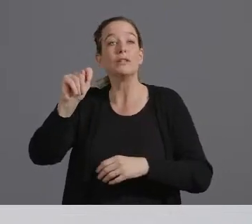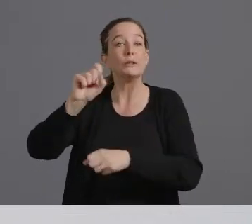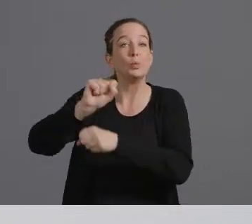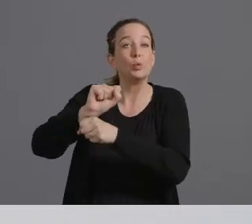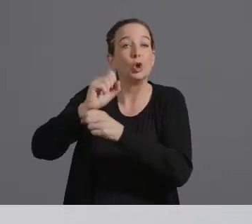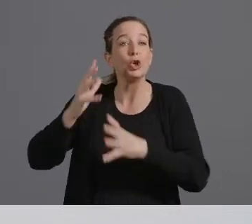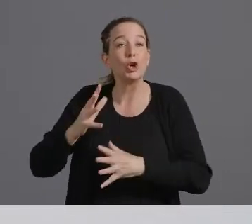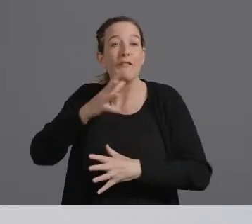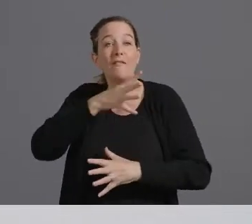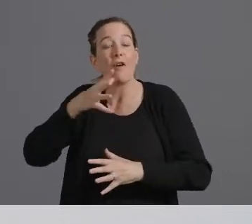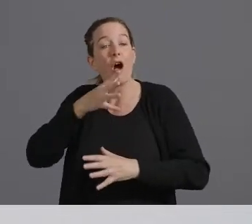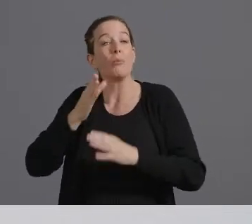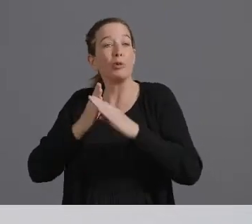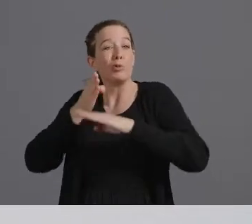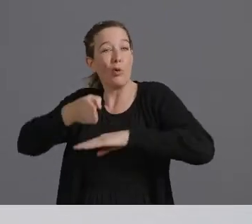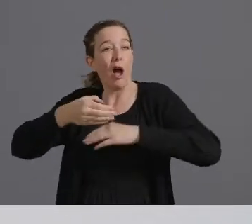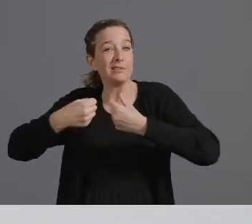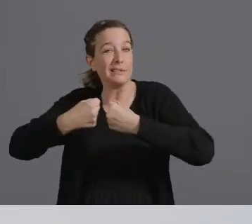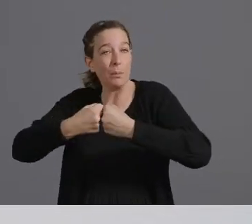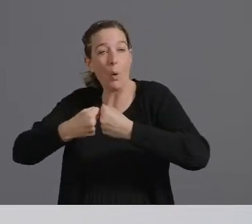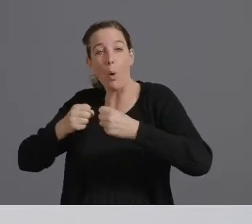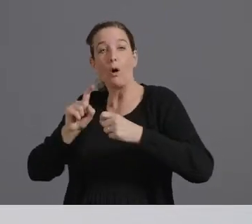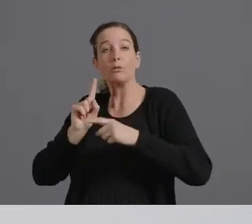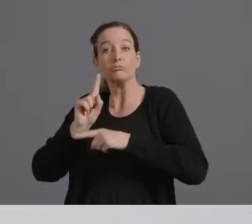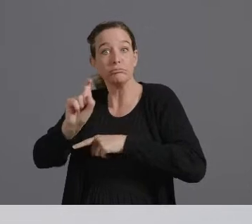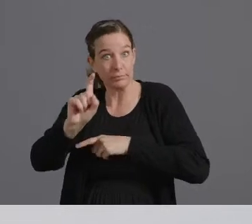want to be vaccinated who live in Yuma County?